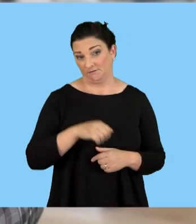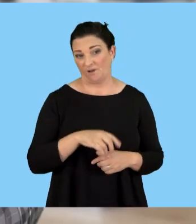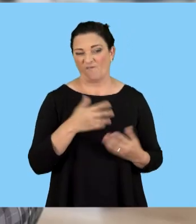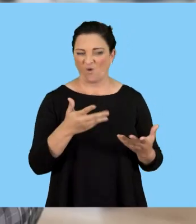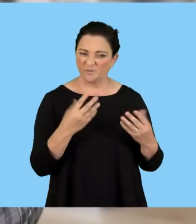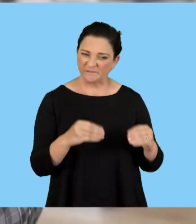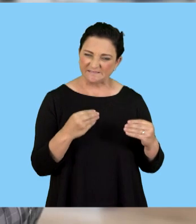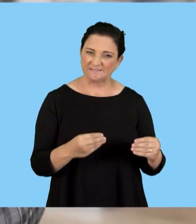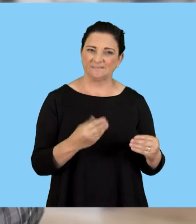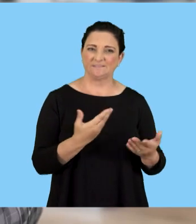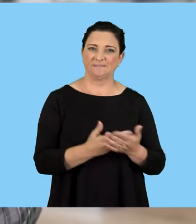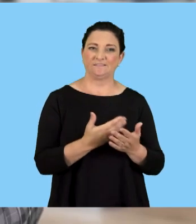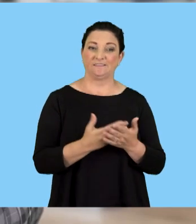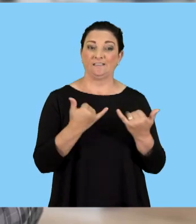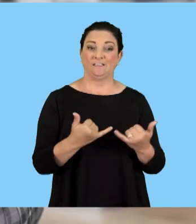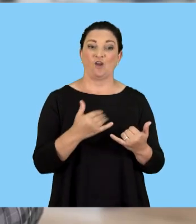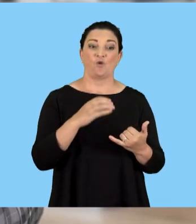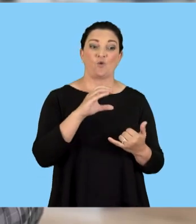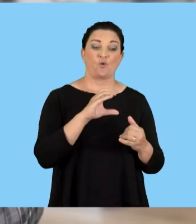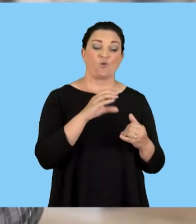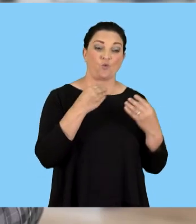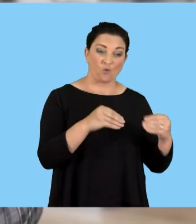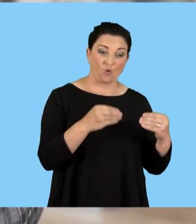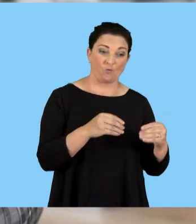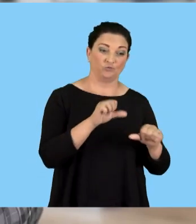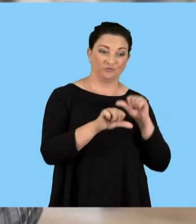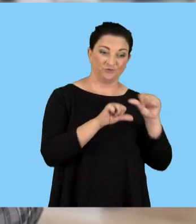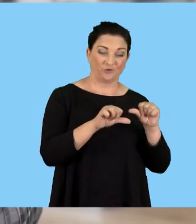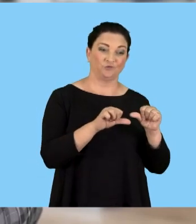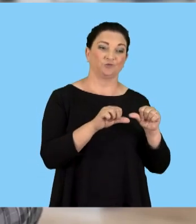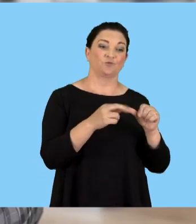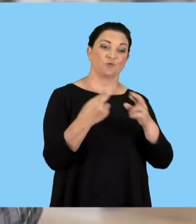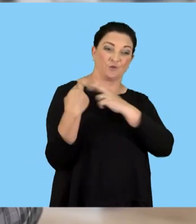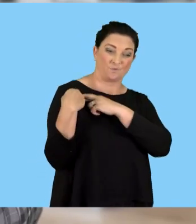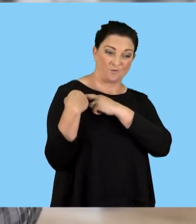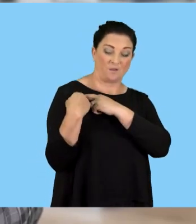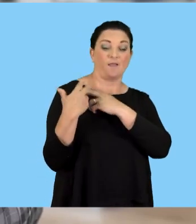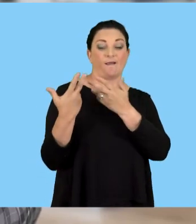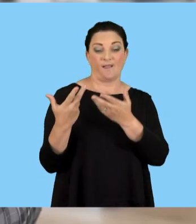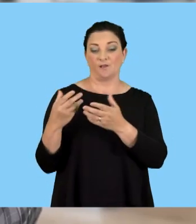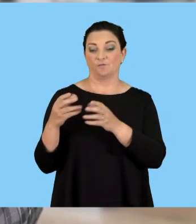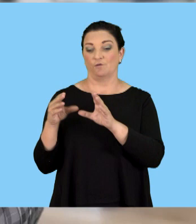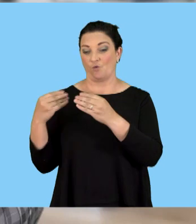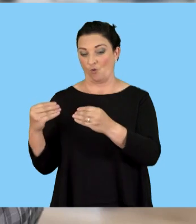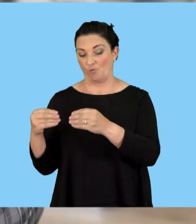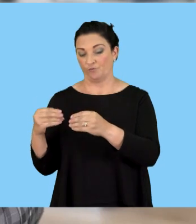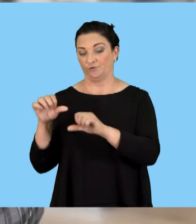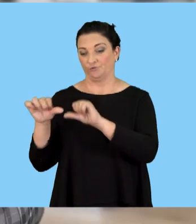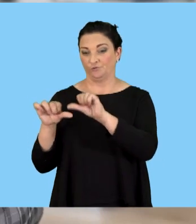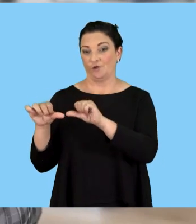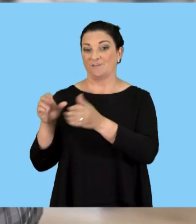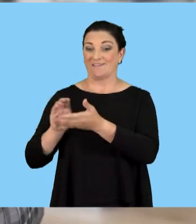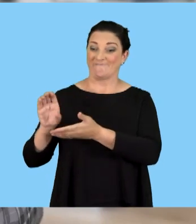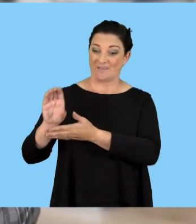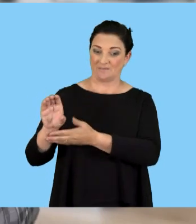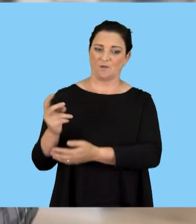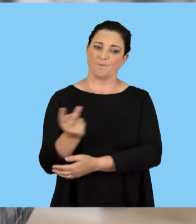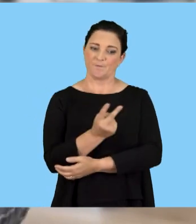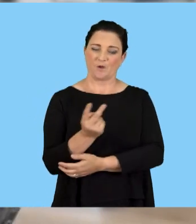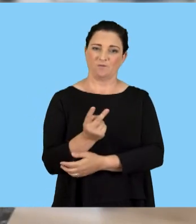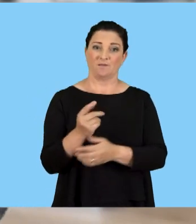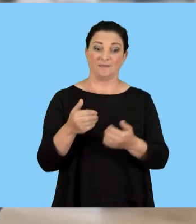business looks after their employees and conducts itself in a responsible way by behaving ethically. That is